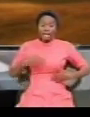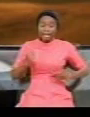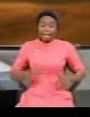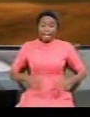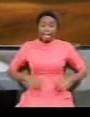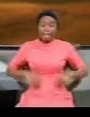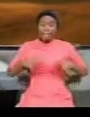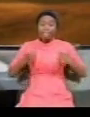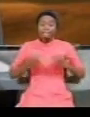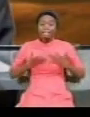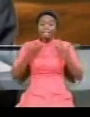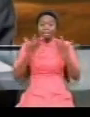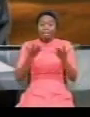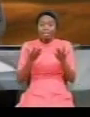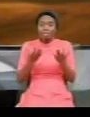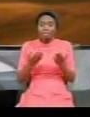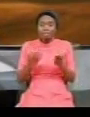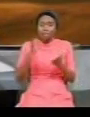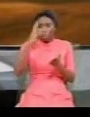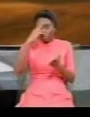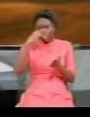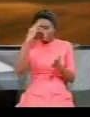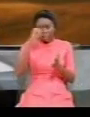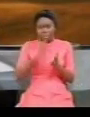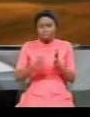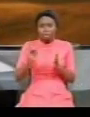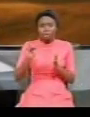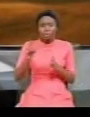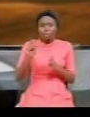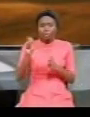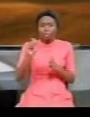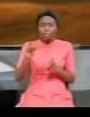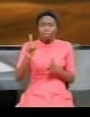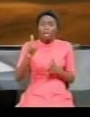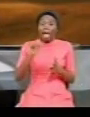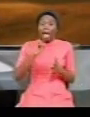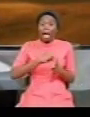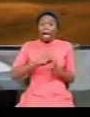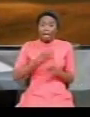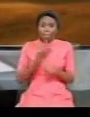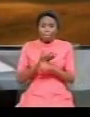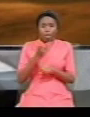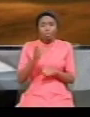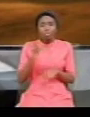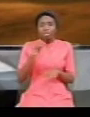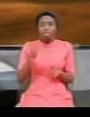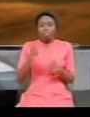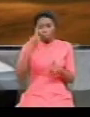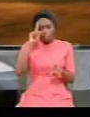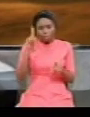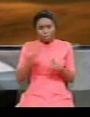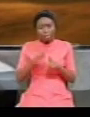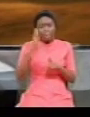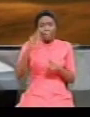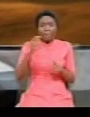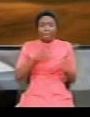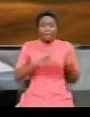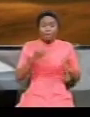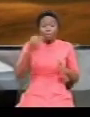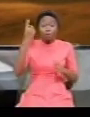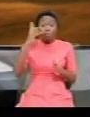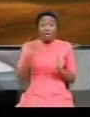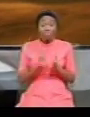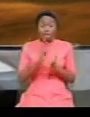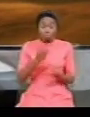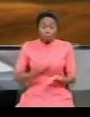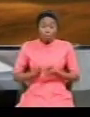sacrifice. Romans chapter 12, verse 1. I beseech you therefore, brethren, by the mercies of God,